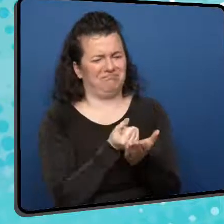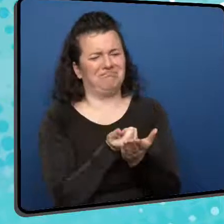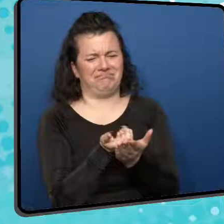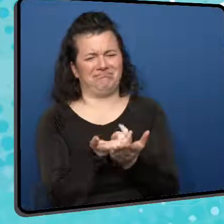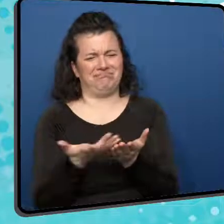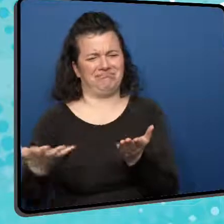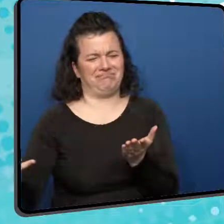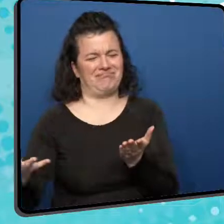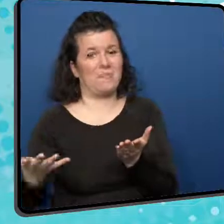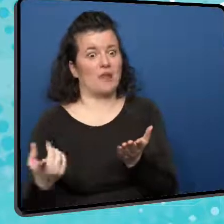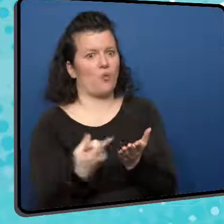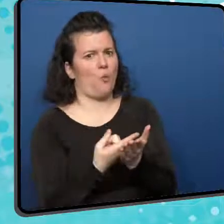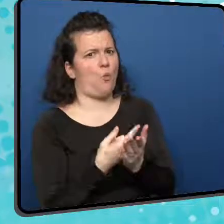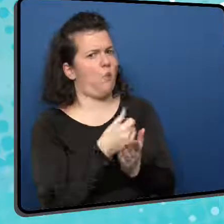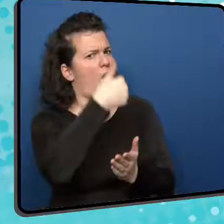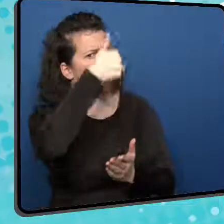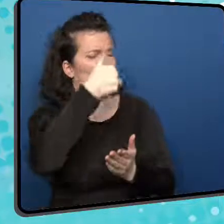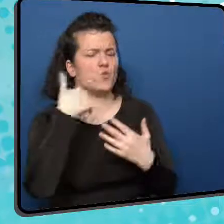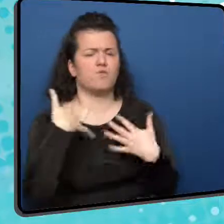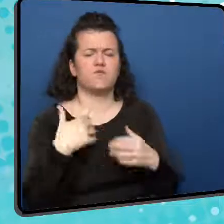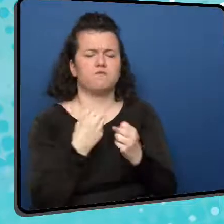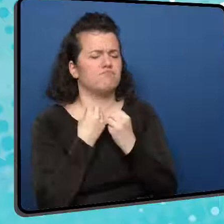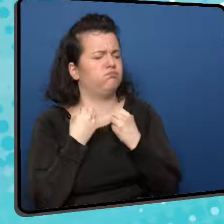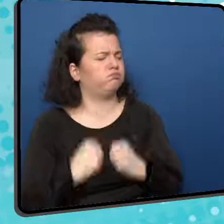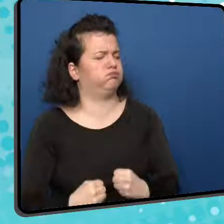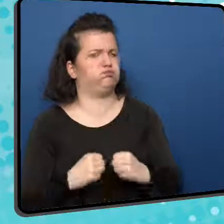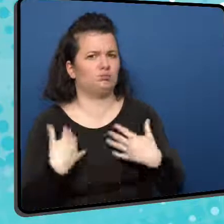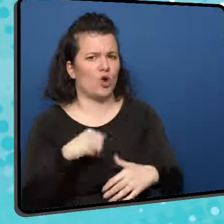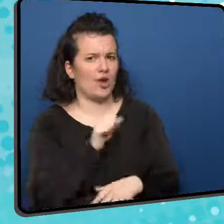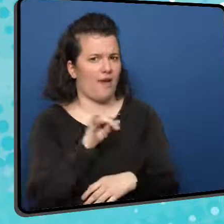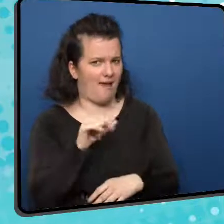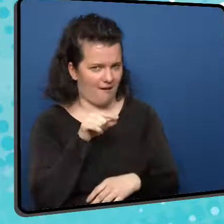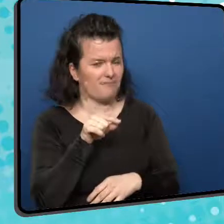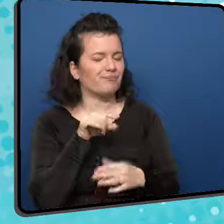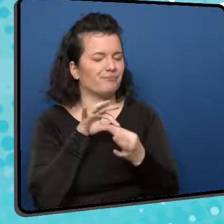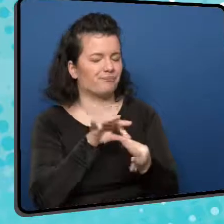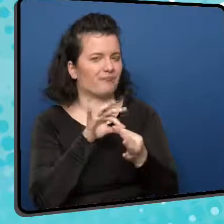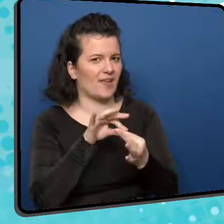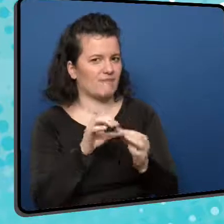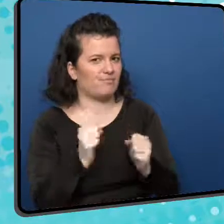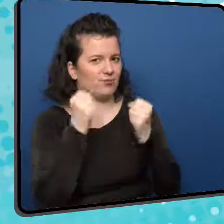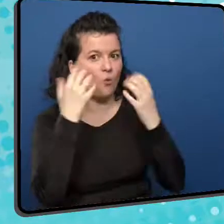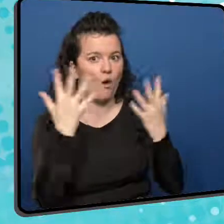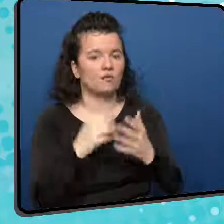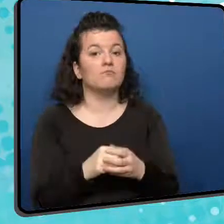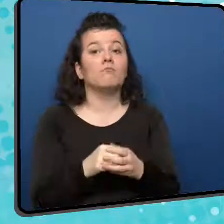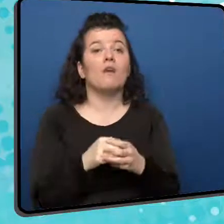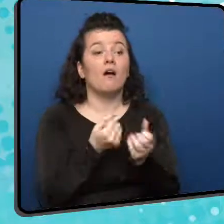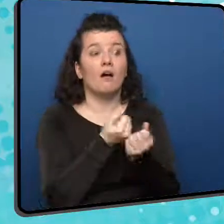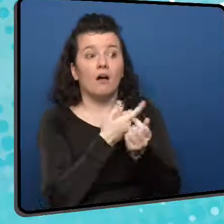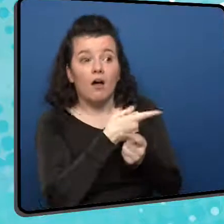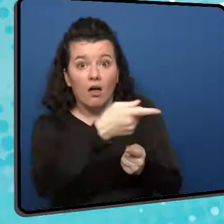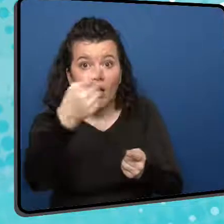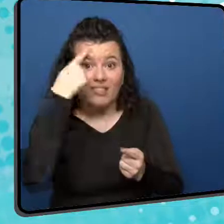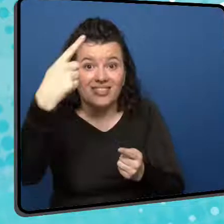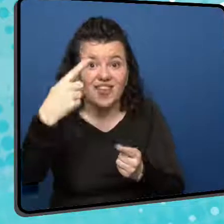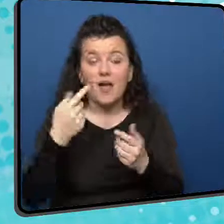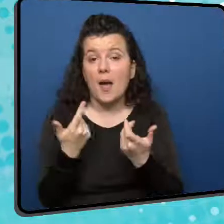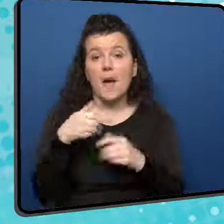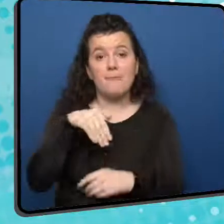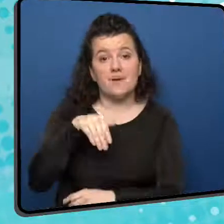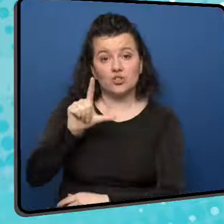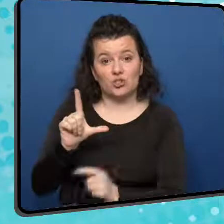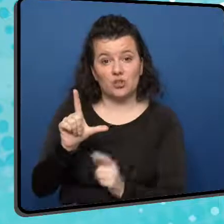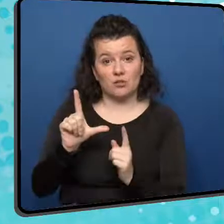for years is the kind of misconception that you need to have a PhD to get into machine learning and AI.